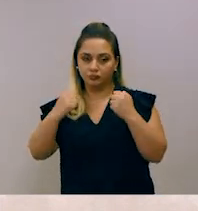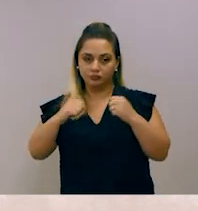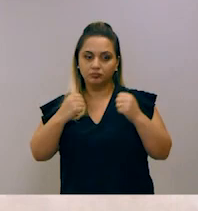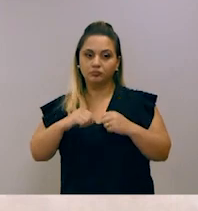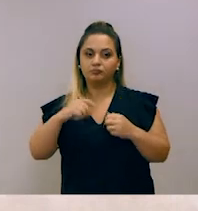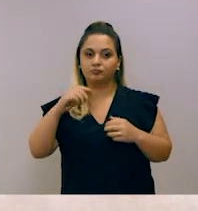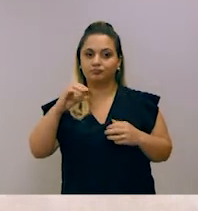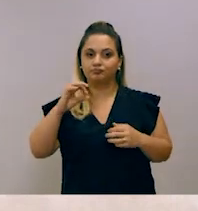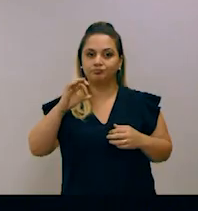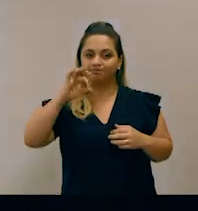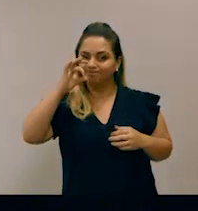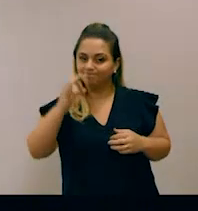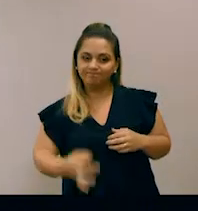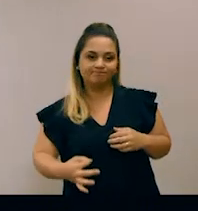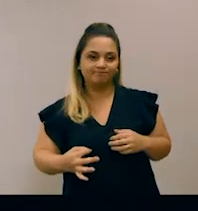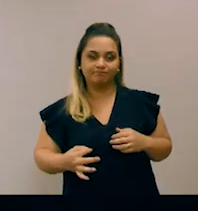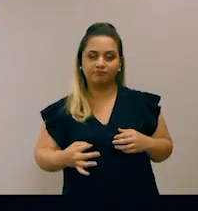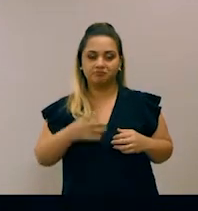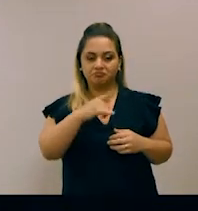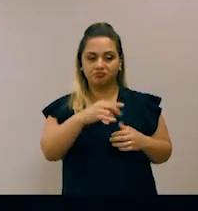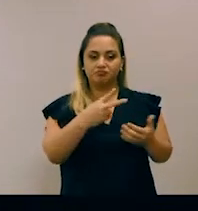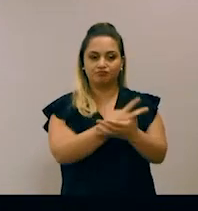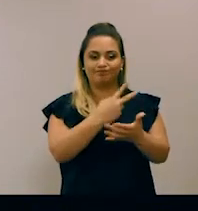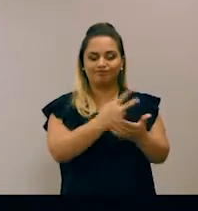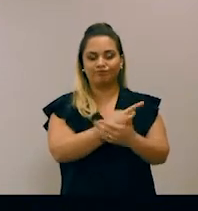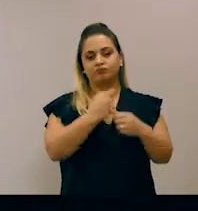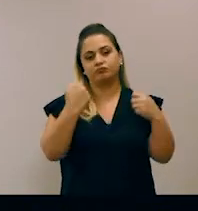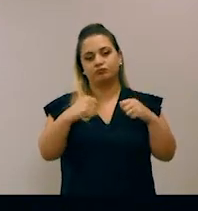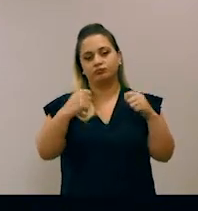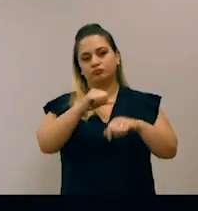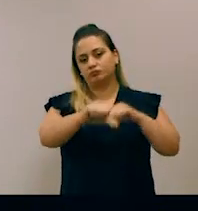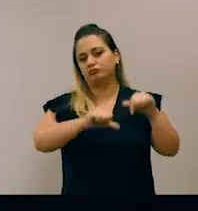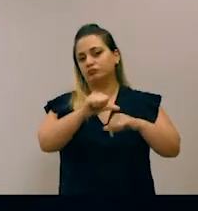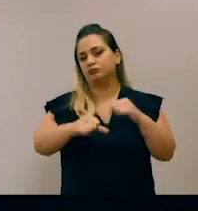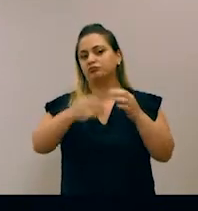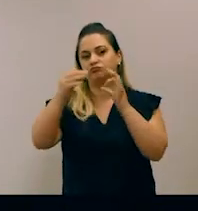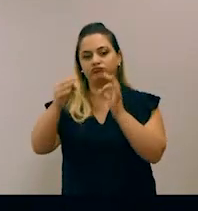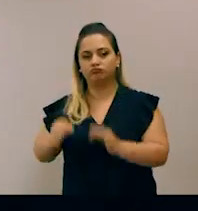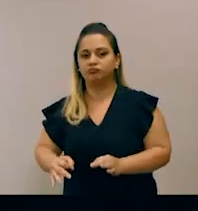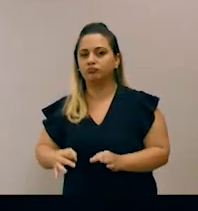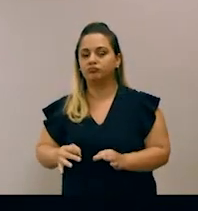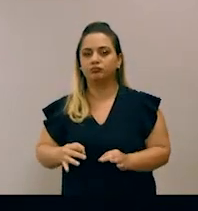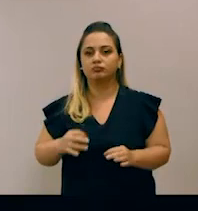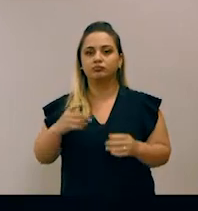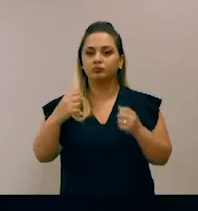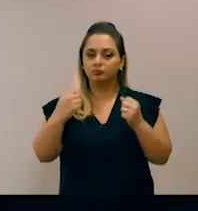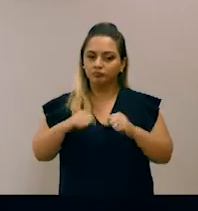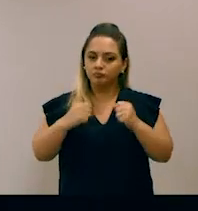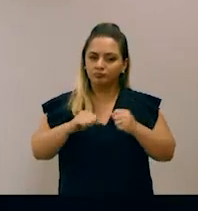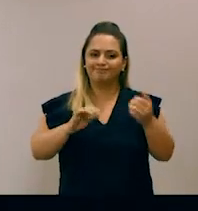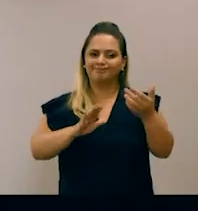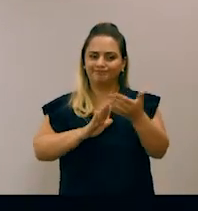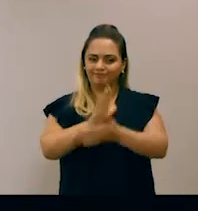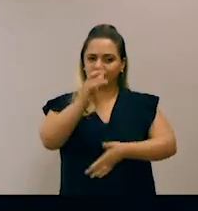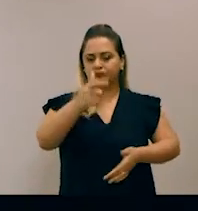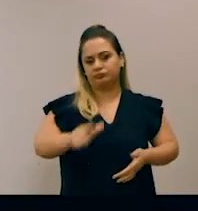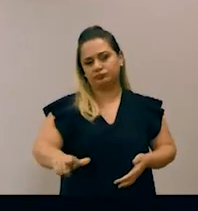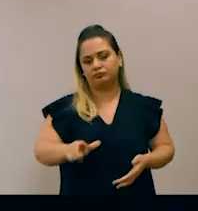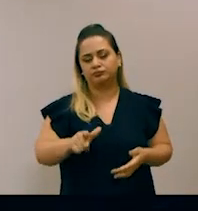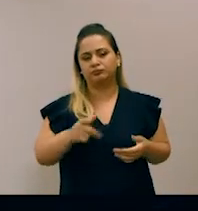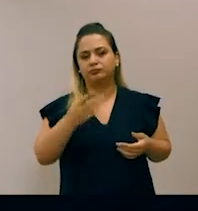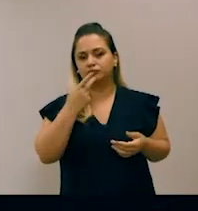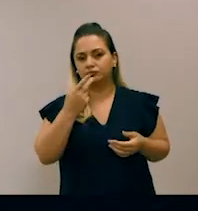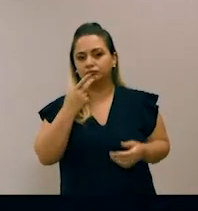corrected, regardless of what the text is. If it's a wrong word, it must be corrected, and another